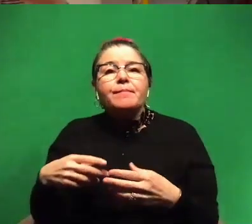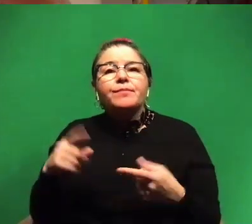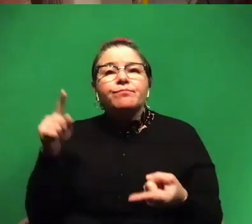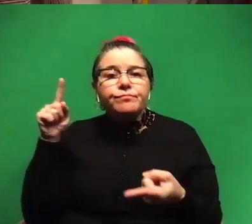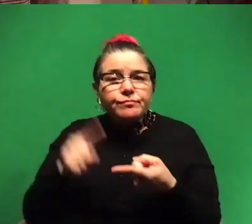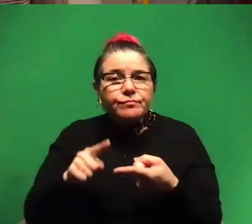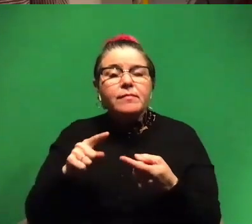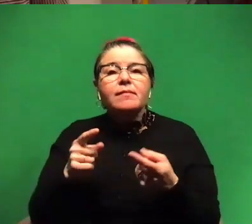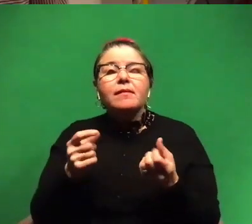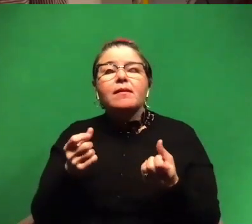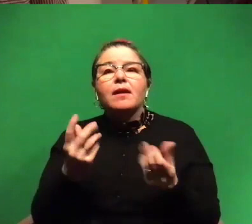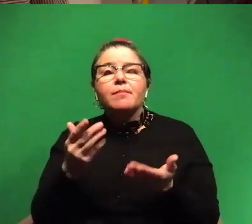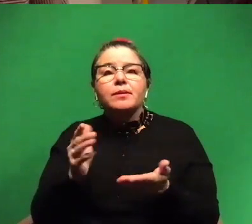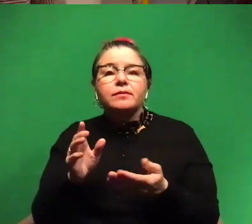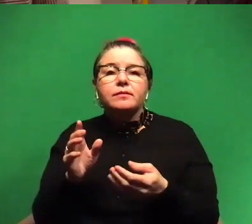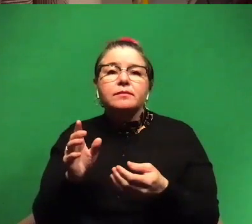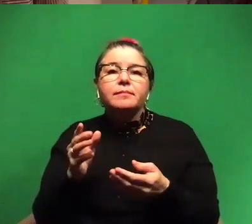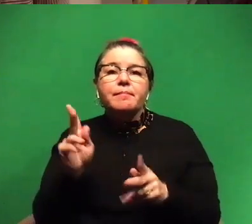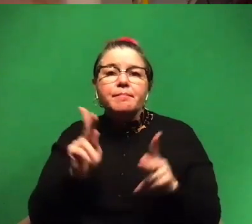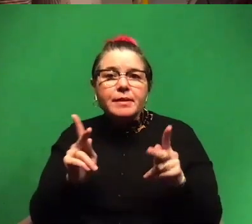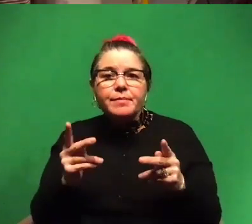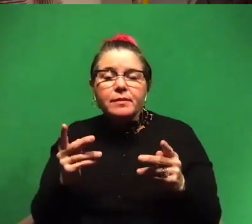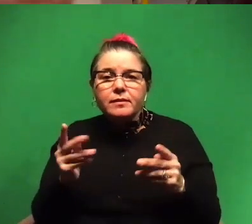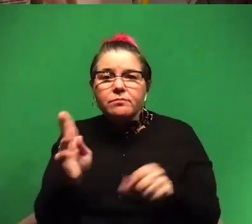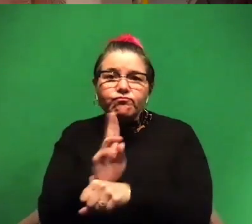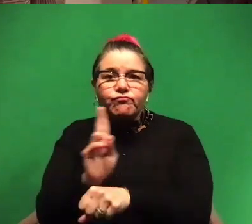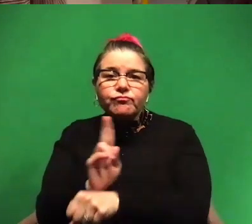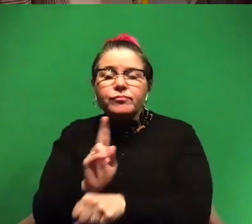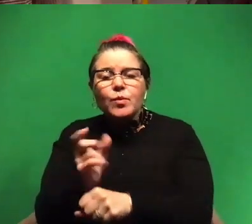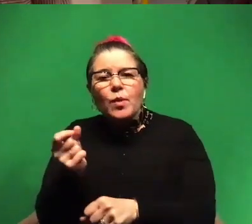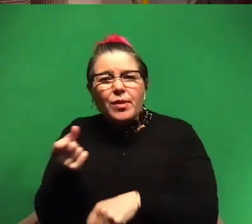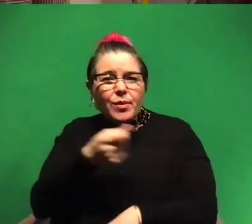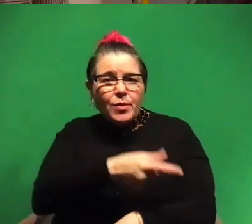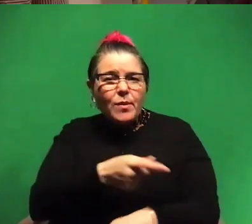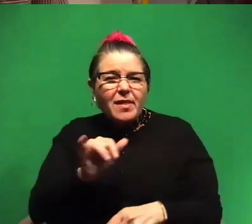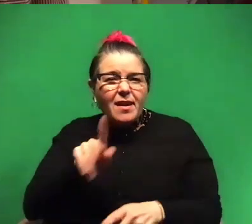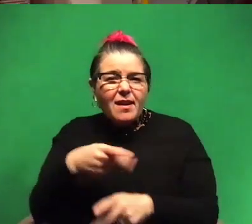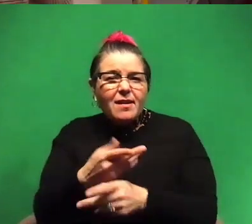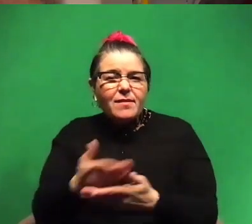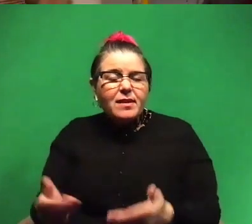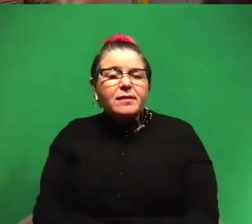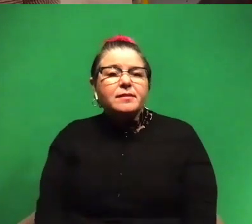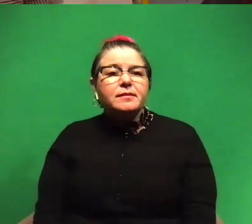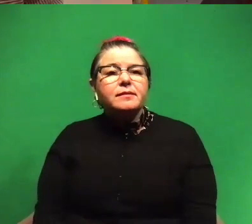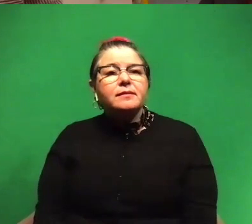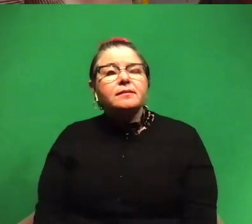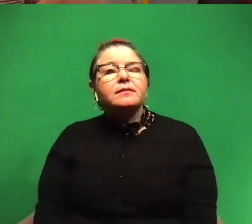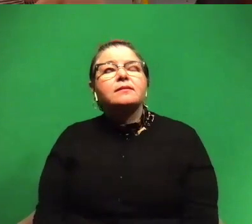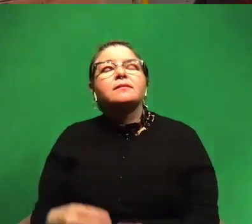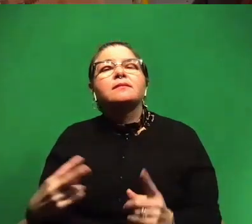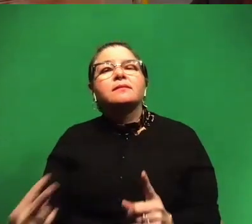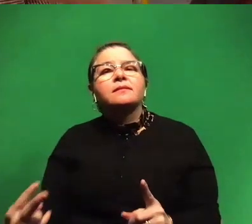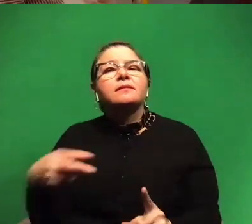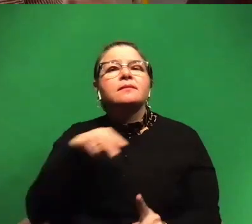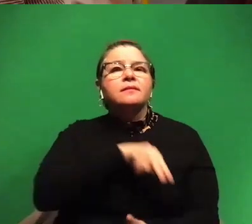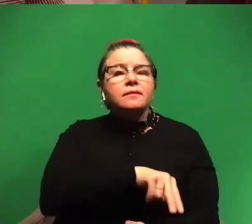reduction of how much people consume and what they throw away and that kind of thing. And I think on the other side of that,